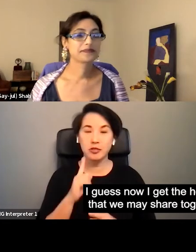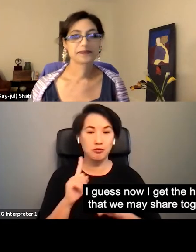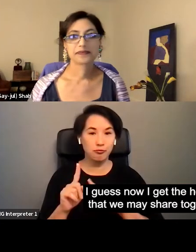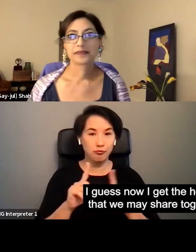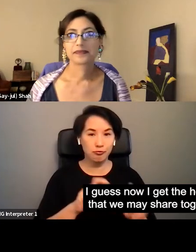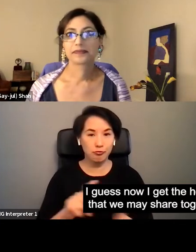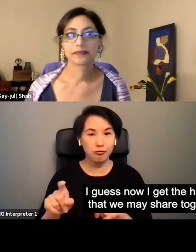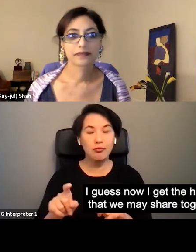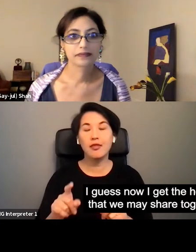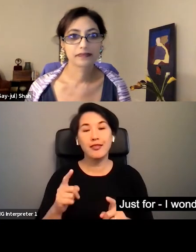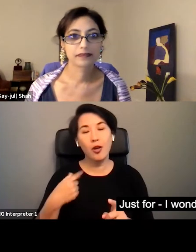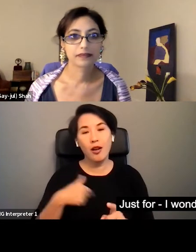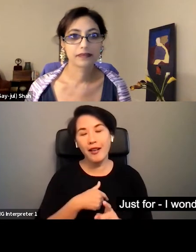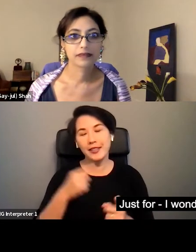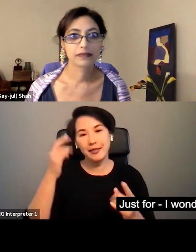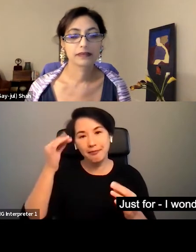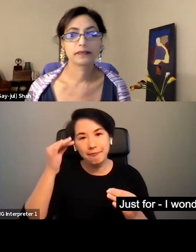share together and think through.